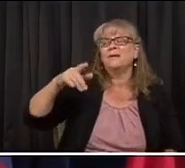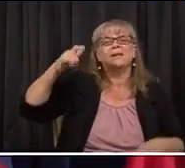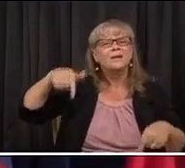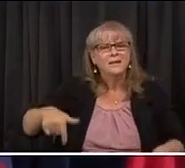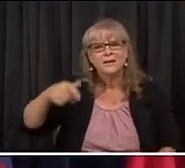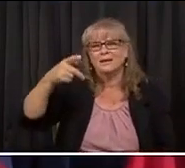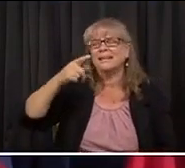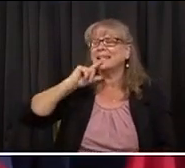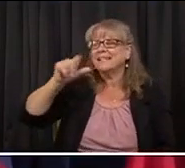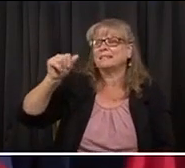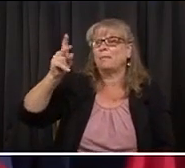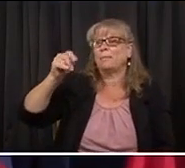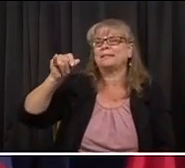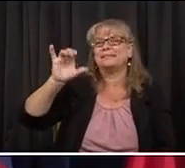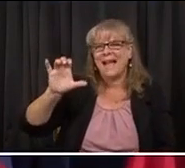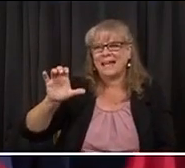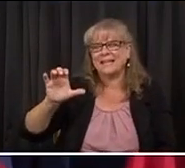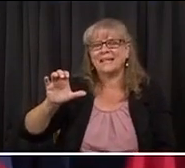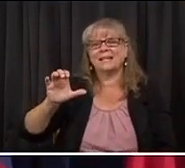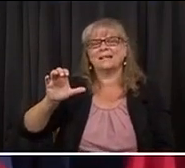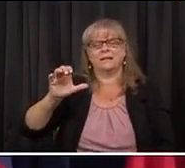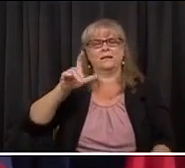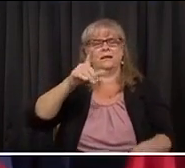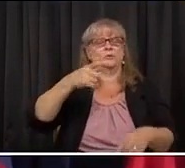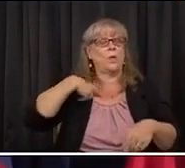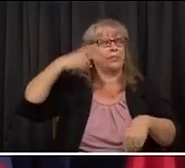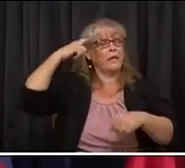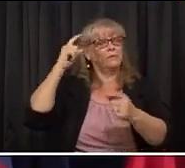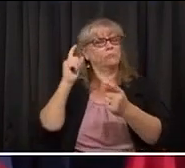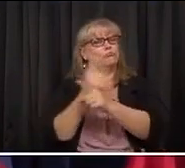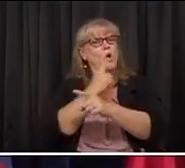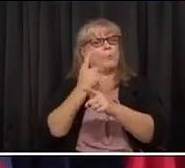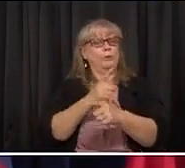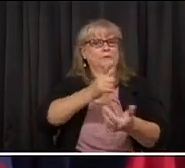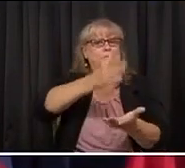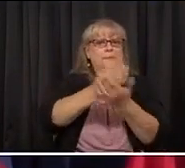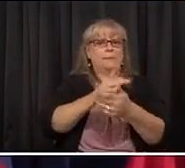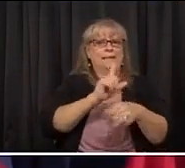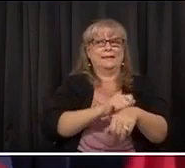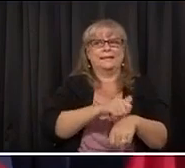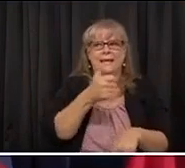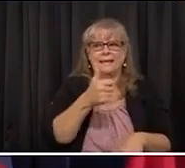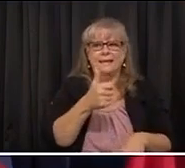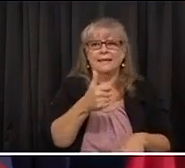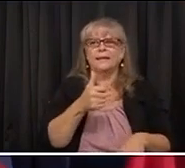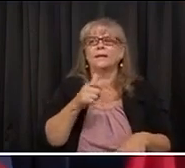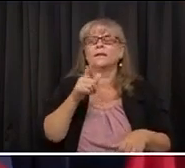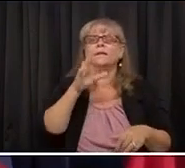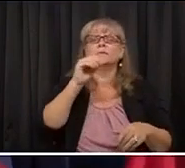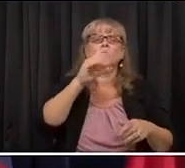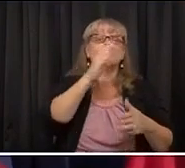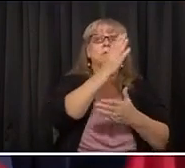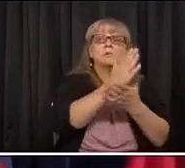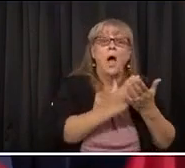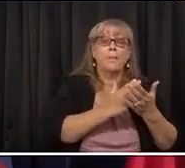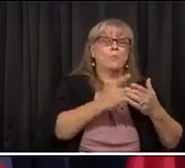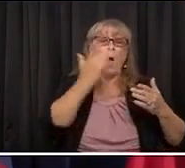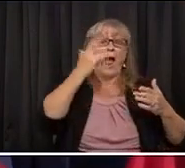stop in restaurant dining, we have to shut down parts of our economy, or others will die. So, you